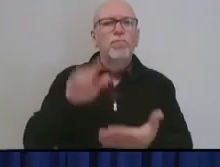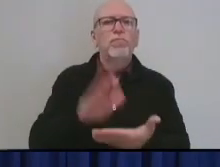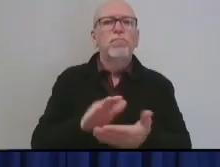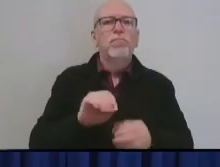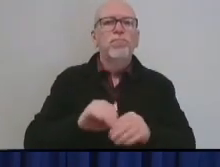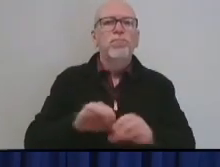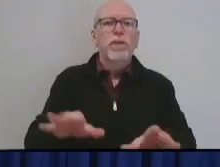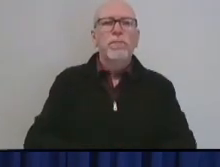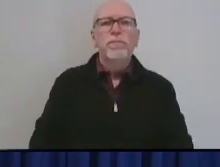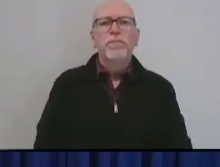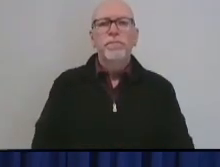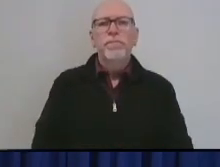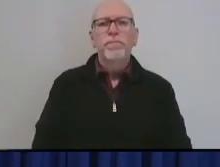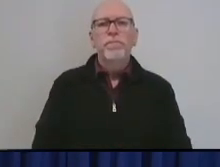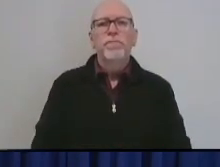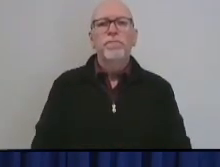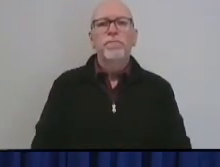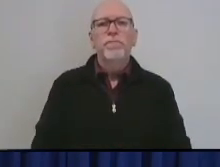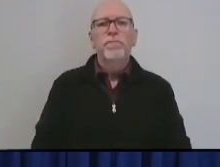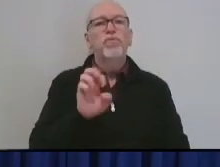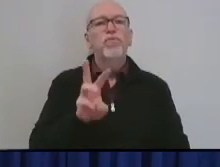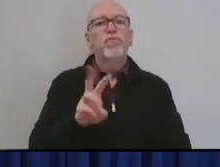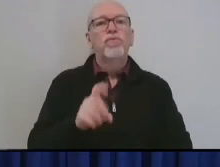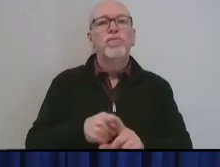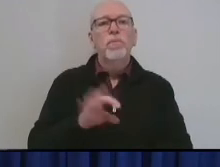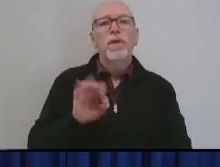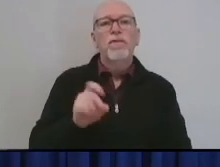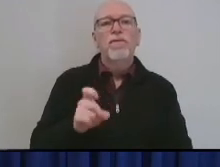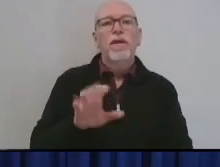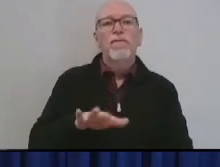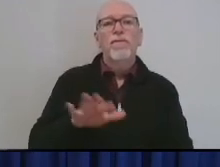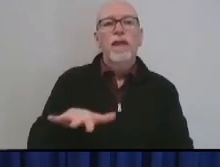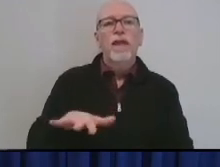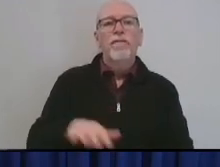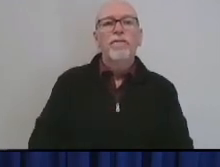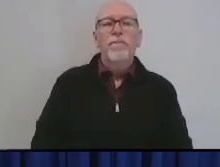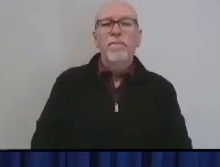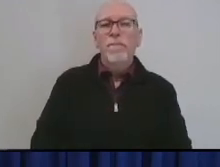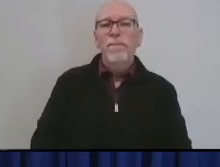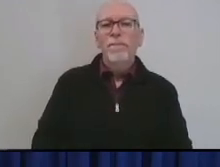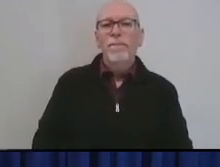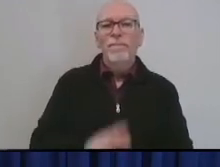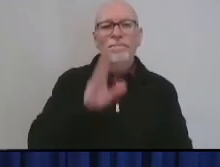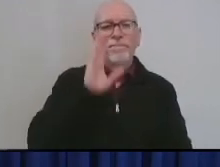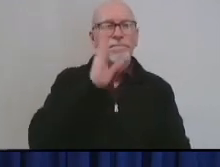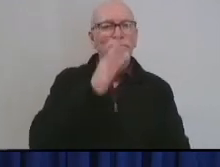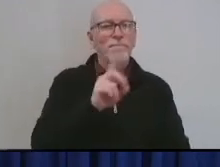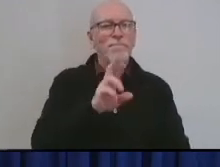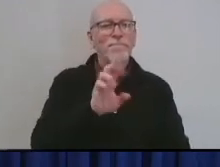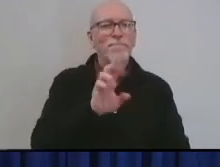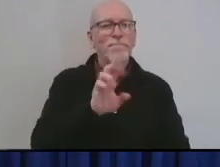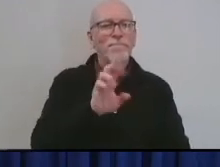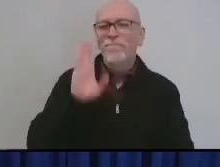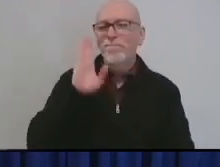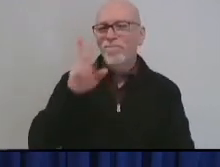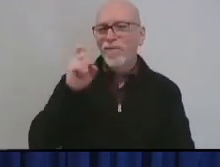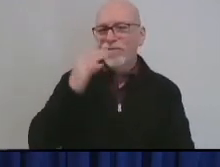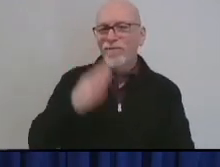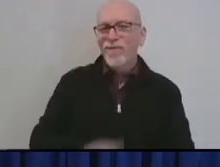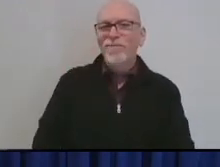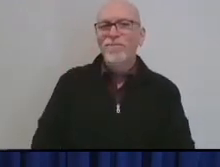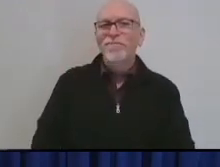Drew with Fox 55. Afternoon, Drew. Good afternoon, Governor. I've been looking